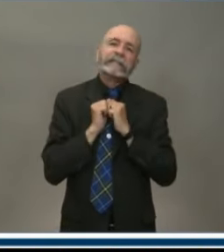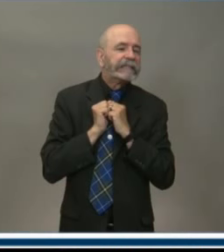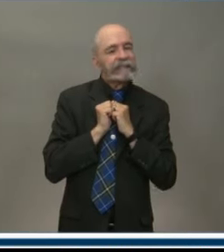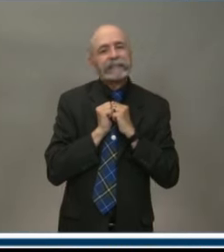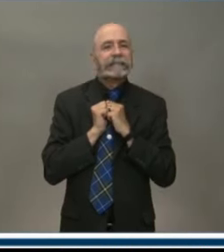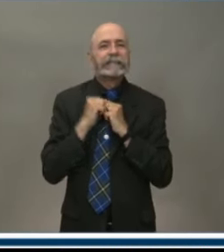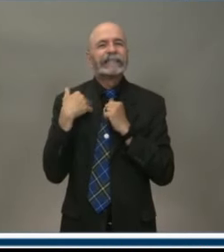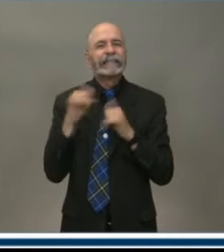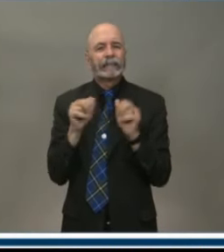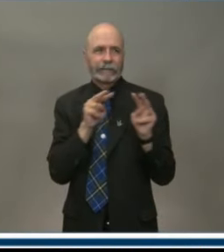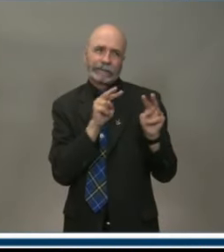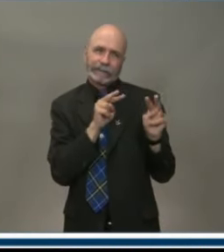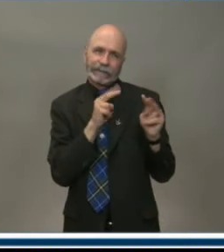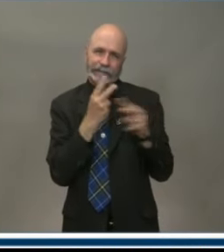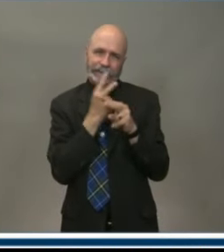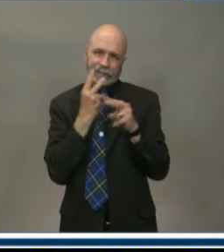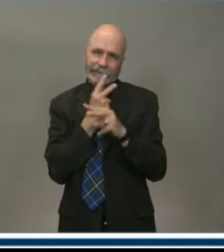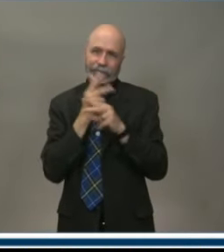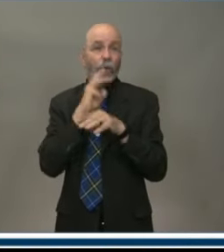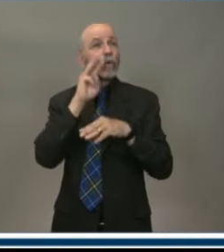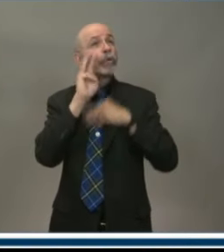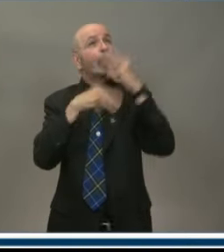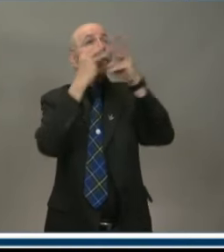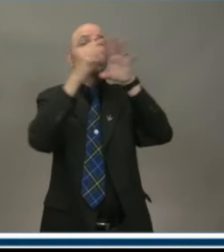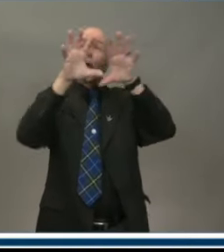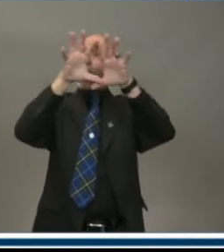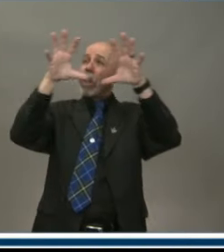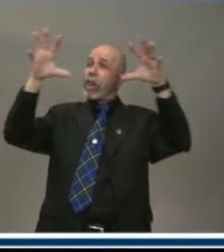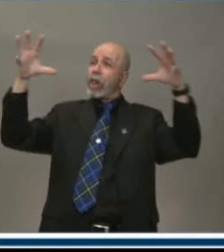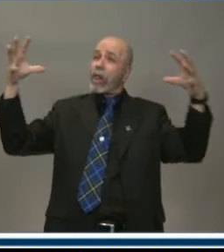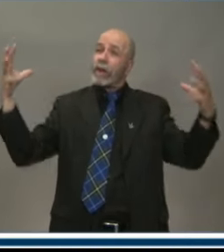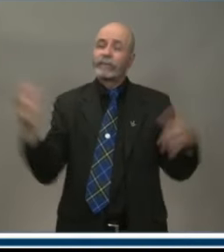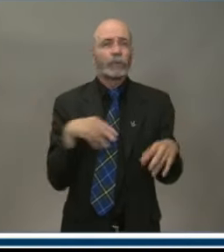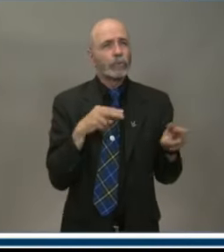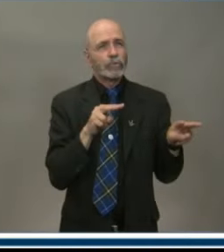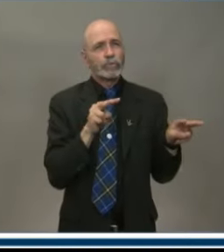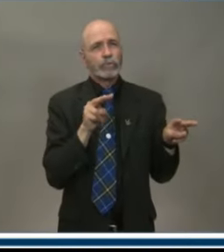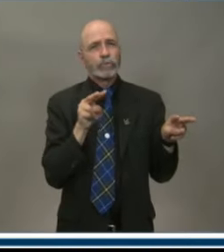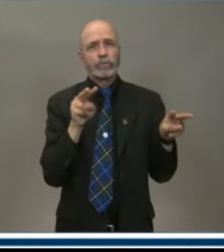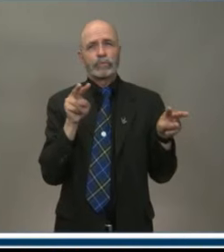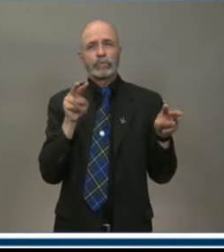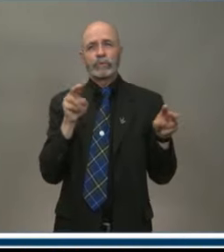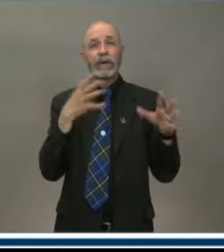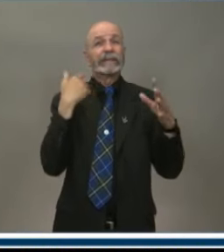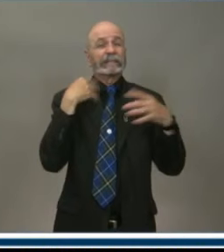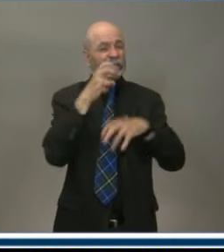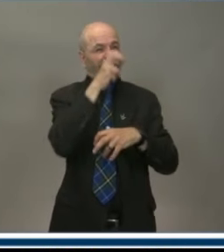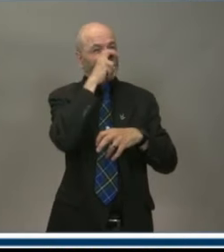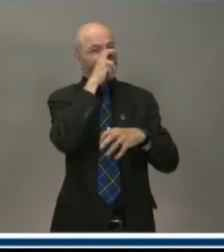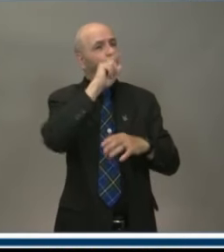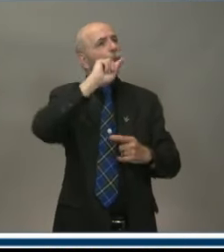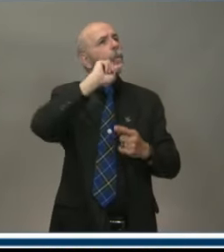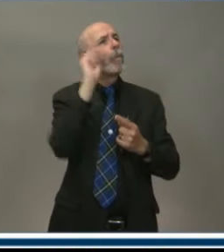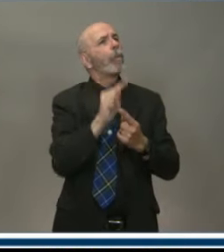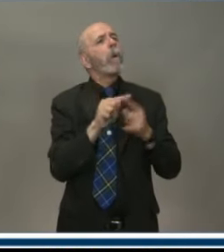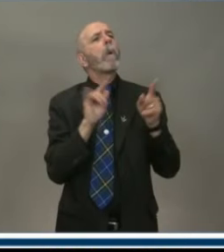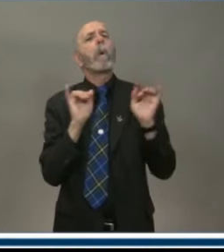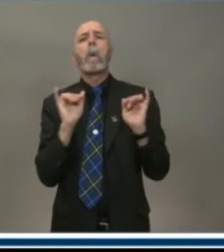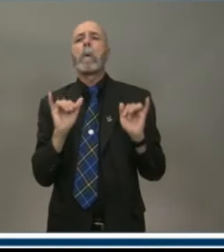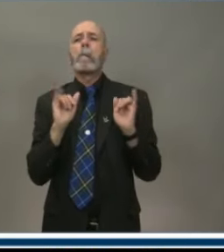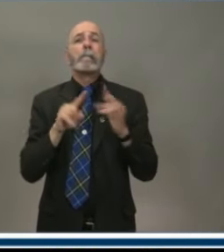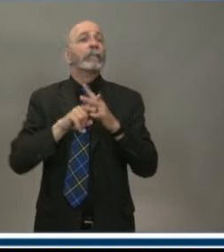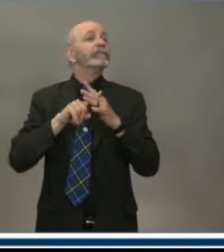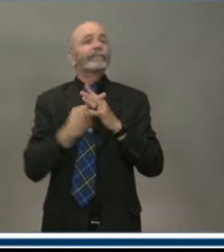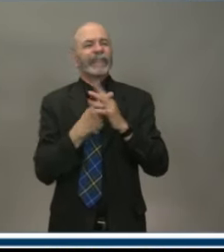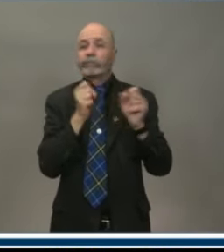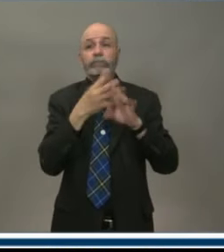follows this around the world, when those restrictions have been lifted too quickly, the second wave